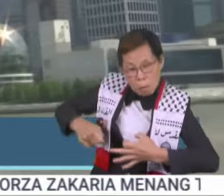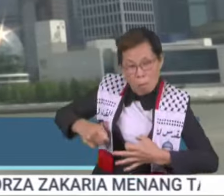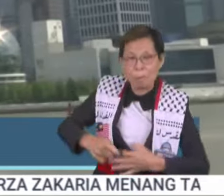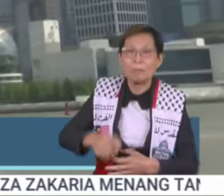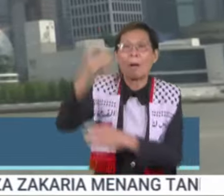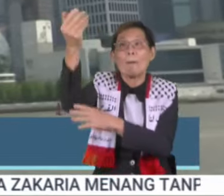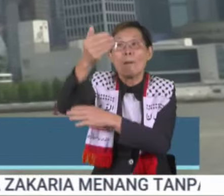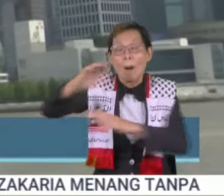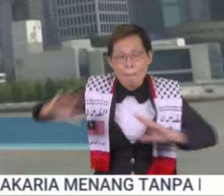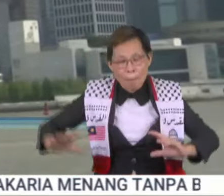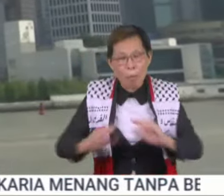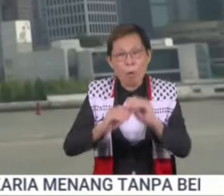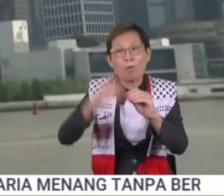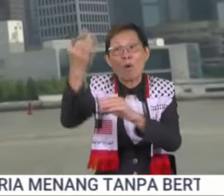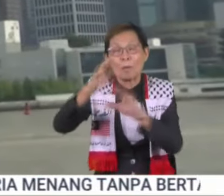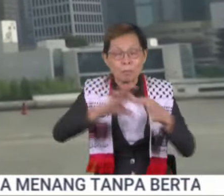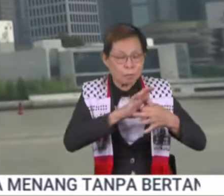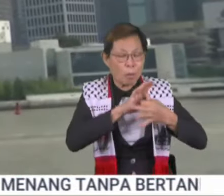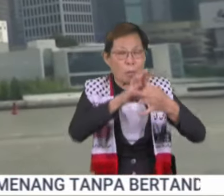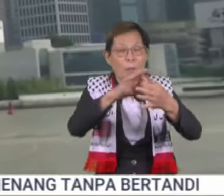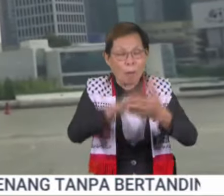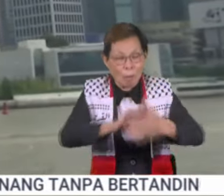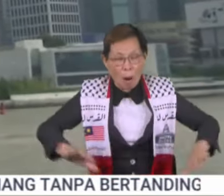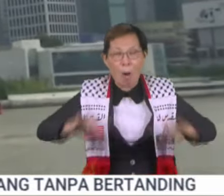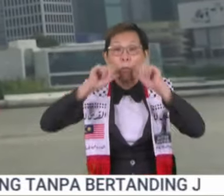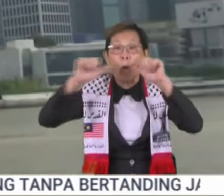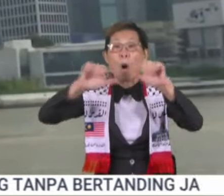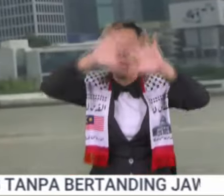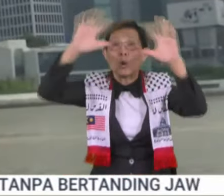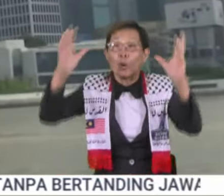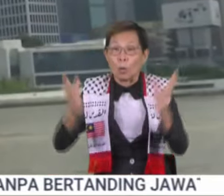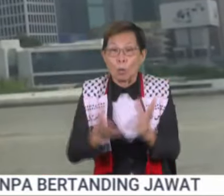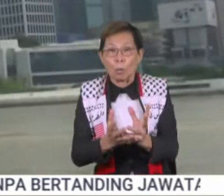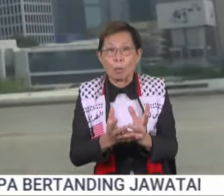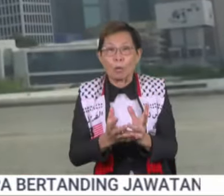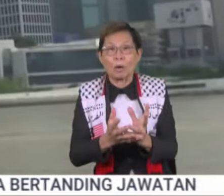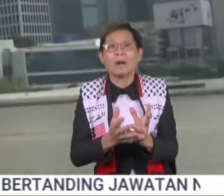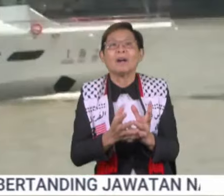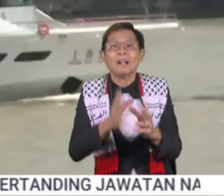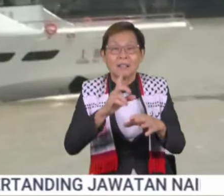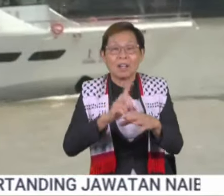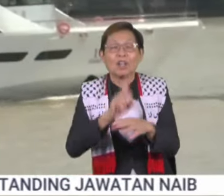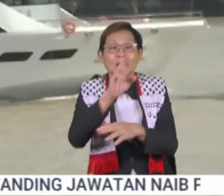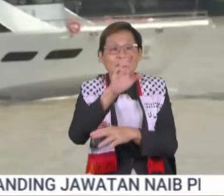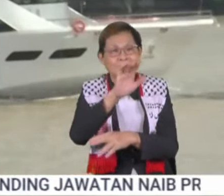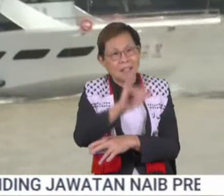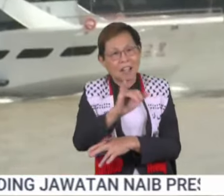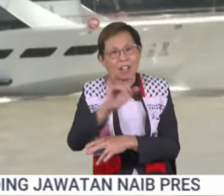Beliau berucap pada persidangan Forum Kerjasama Keselamatan Awam Global Liang Yunggang, China.